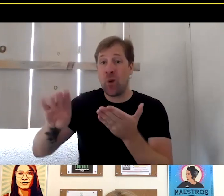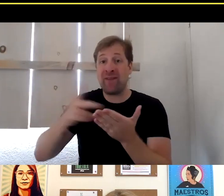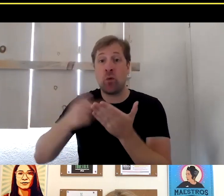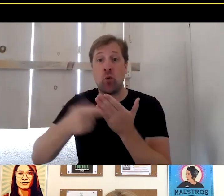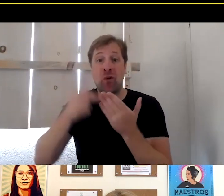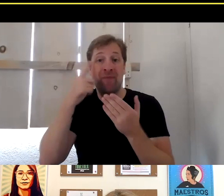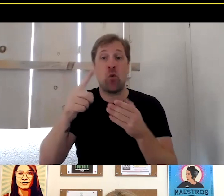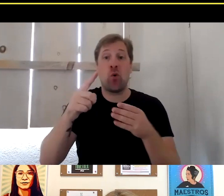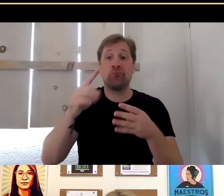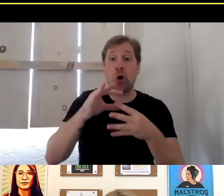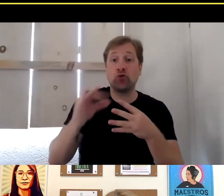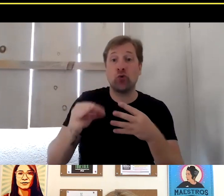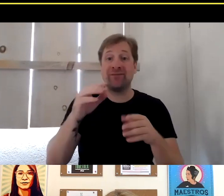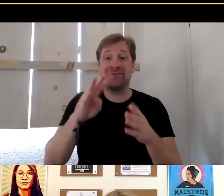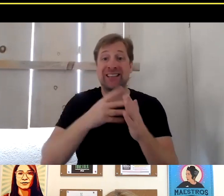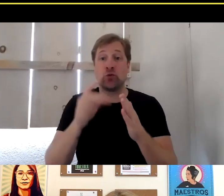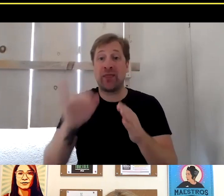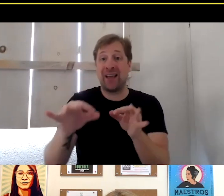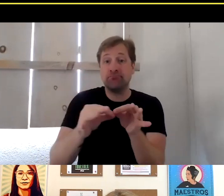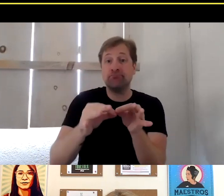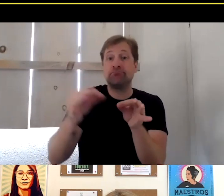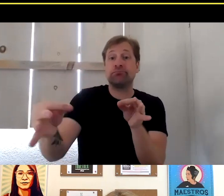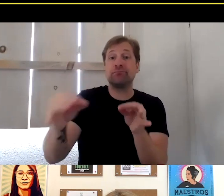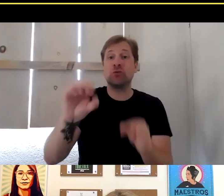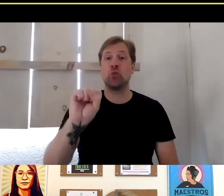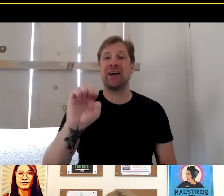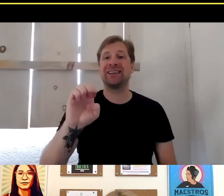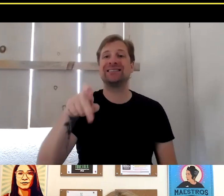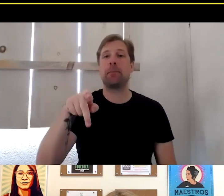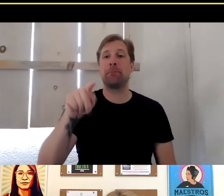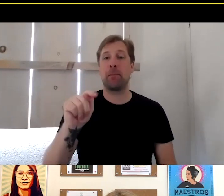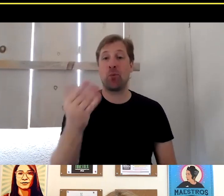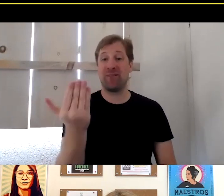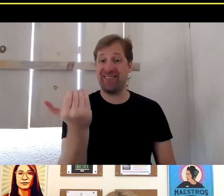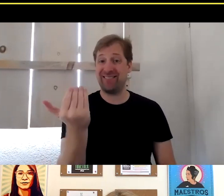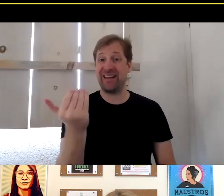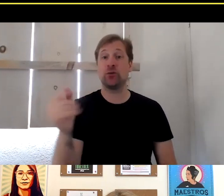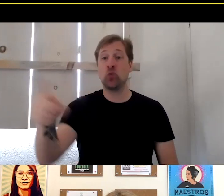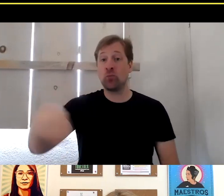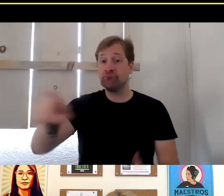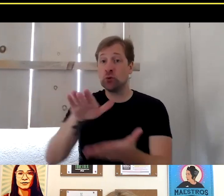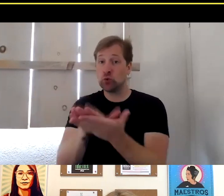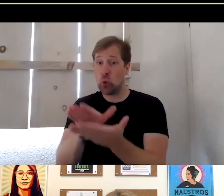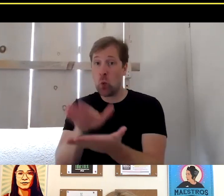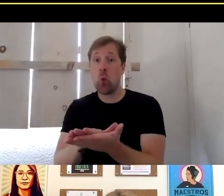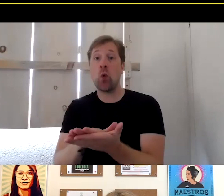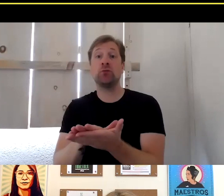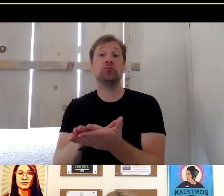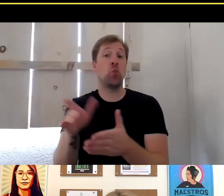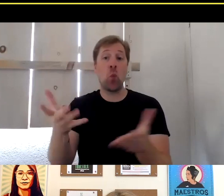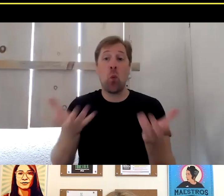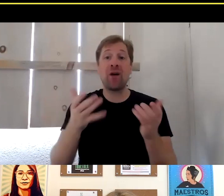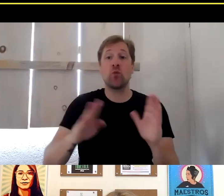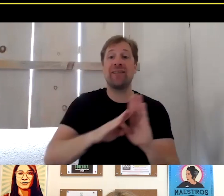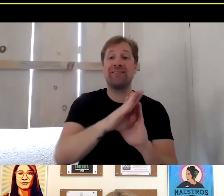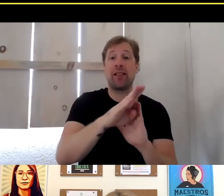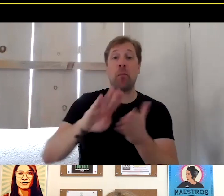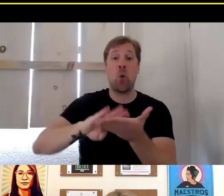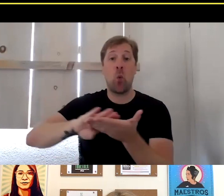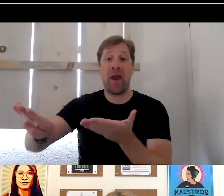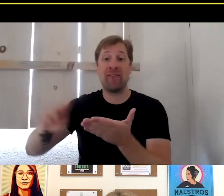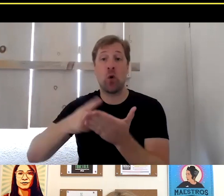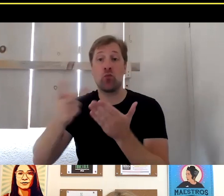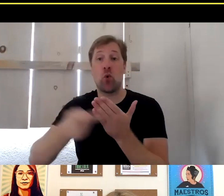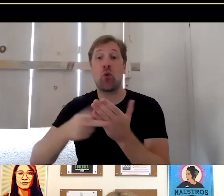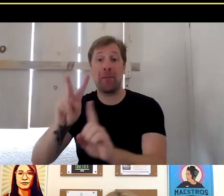alternative schedules has been extended to September 15th, so those schools wishing to develop a waiver program and apply